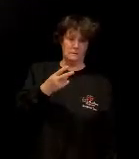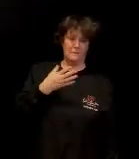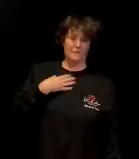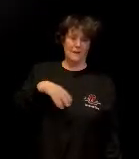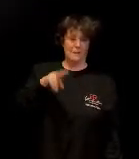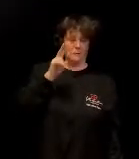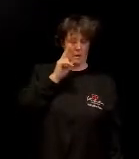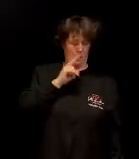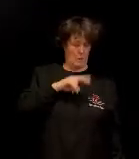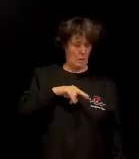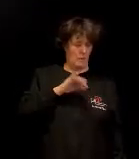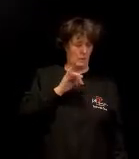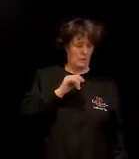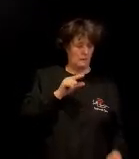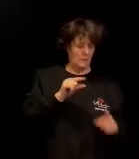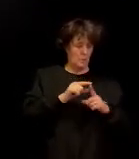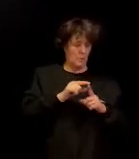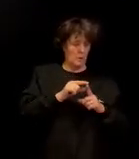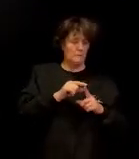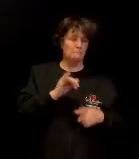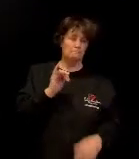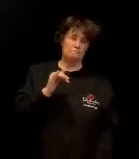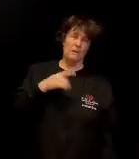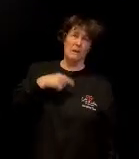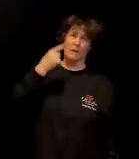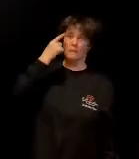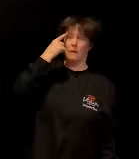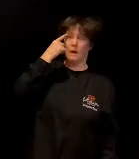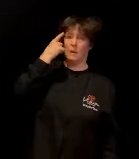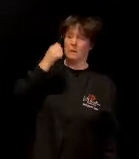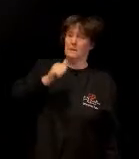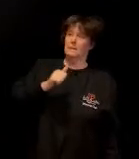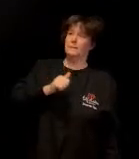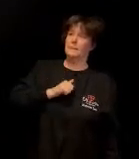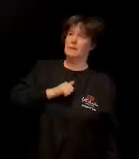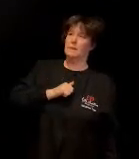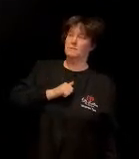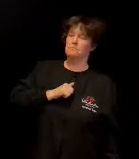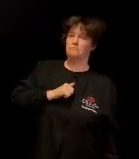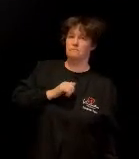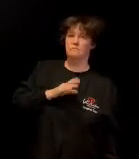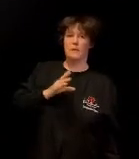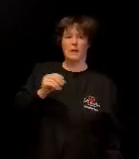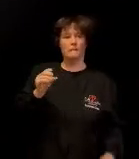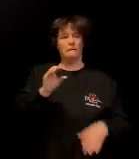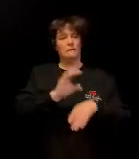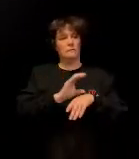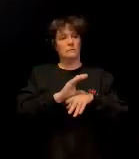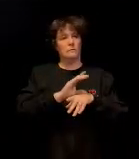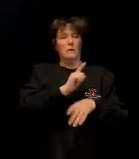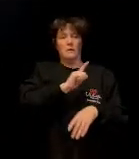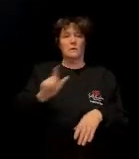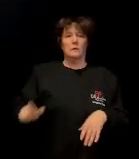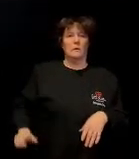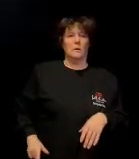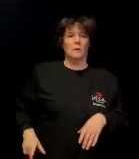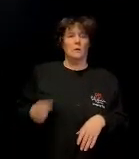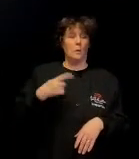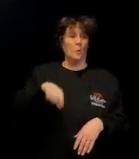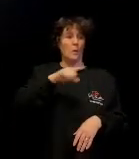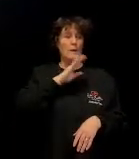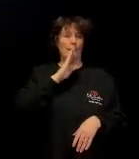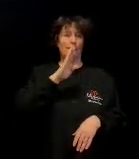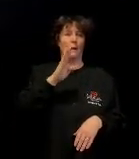was looking at that, I thought about myself, and I thought about the church, and I thought about, Lord, are we being